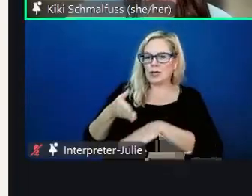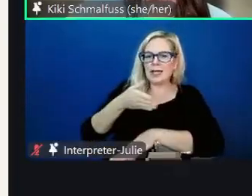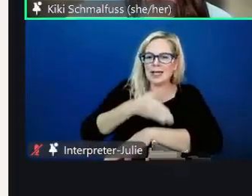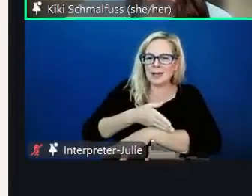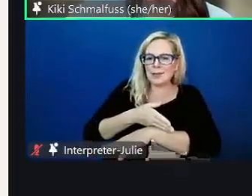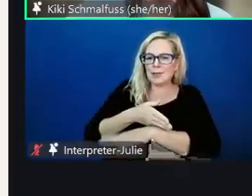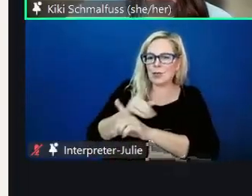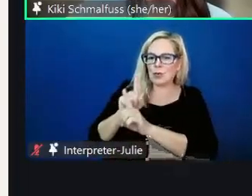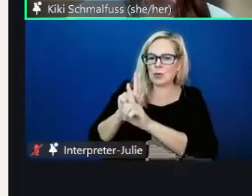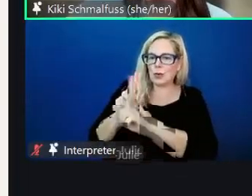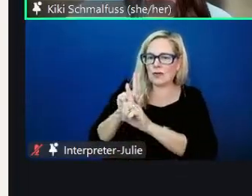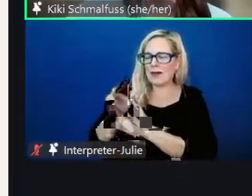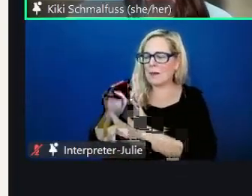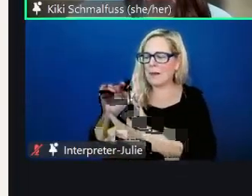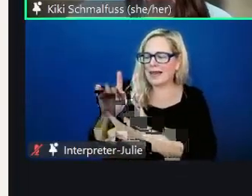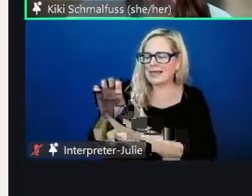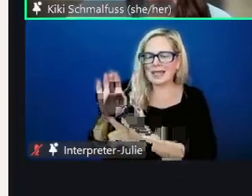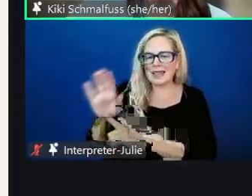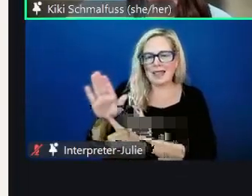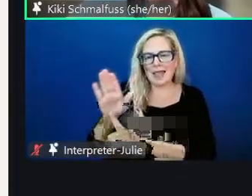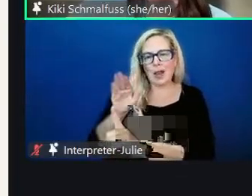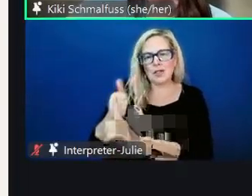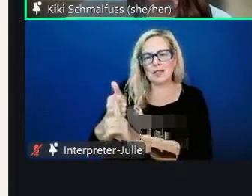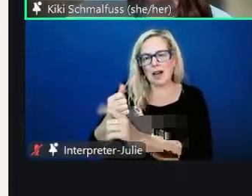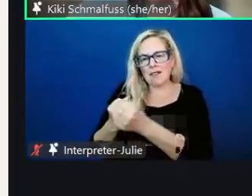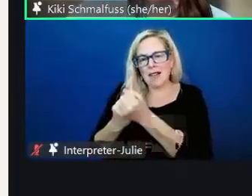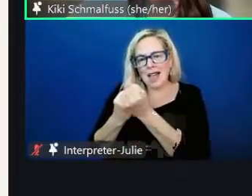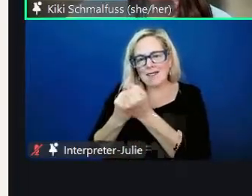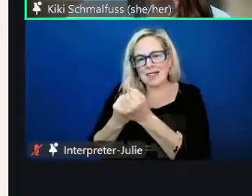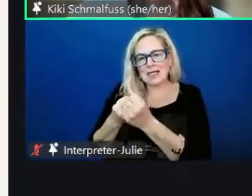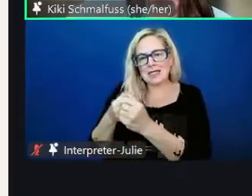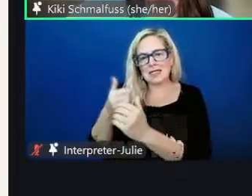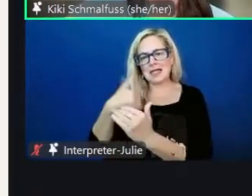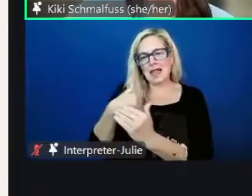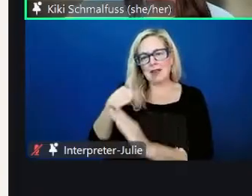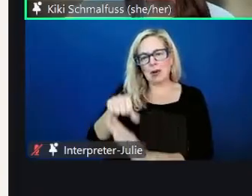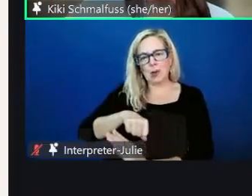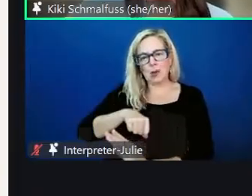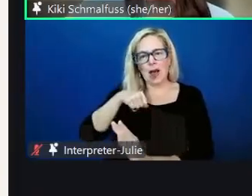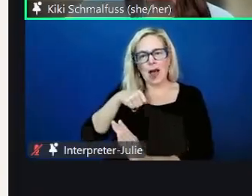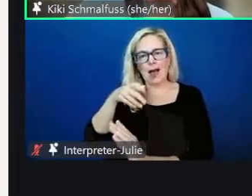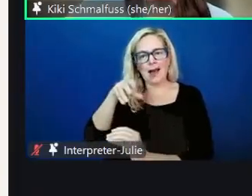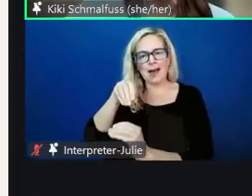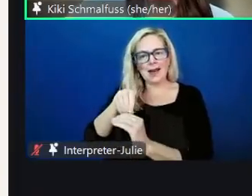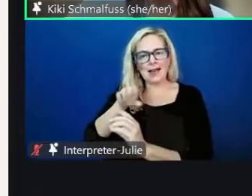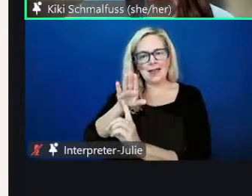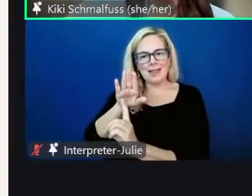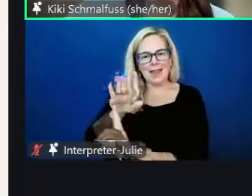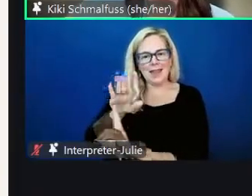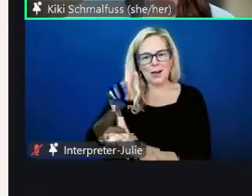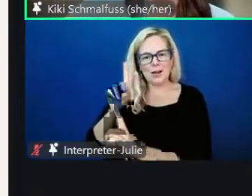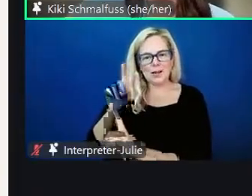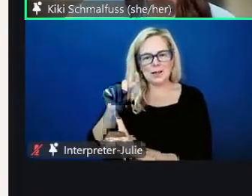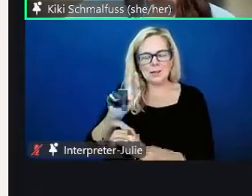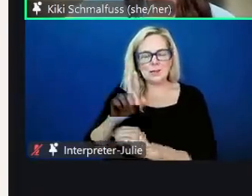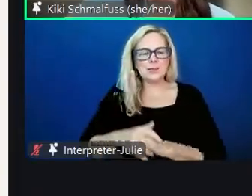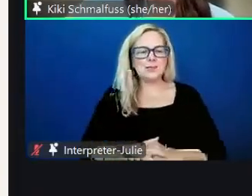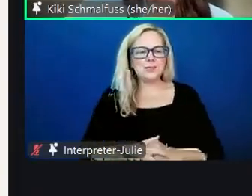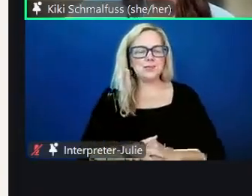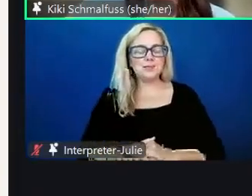and confidence and kind of pride in their disability identity. So we're really thinking about now, after this pilot